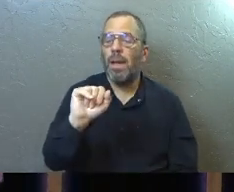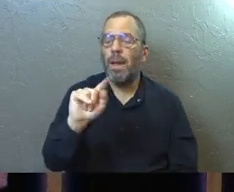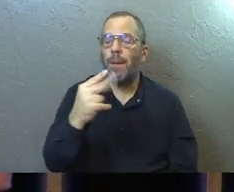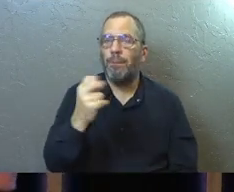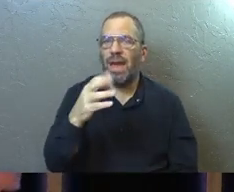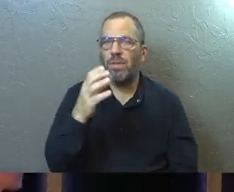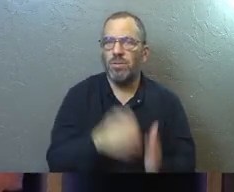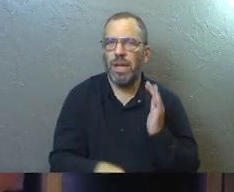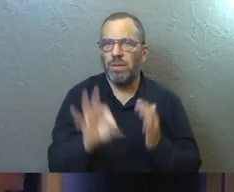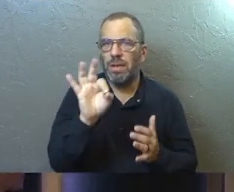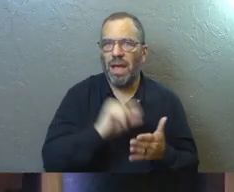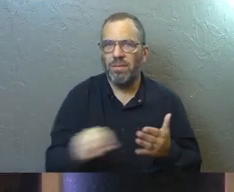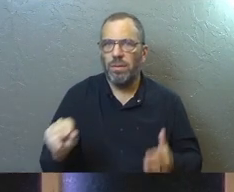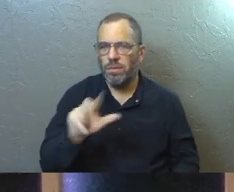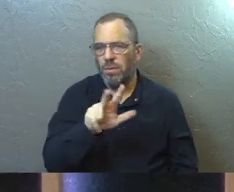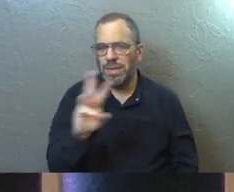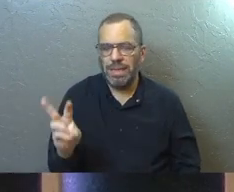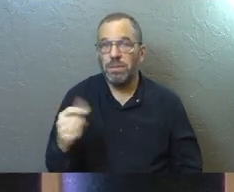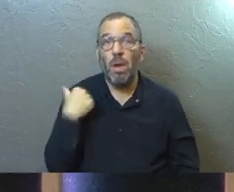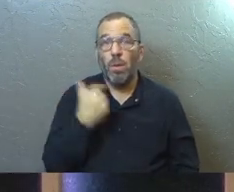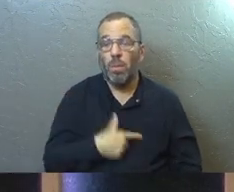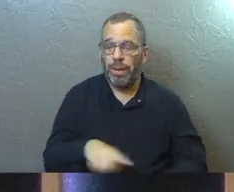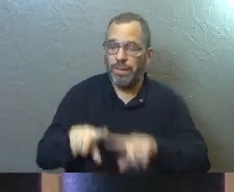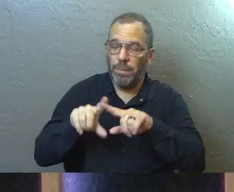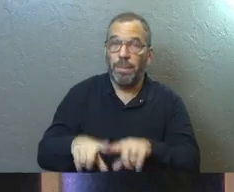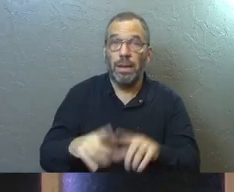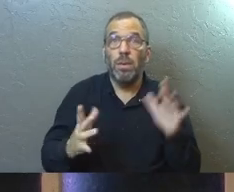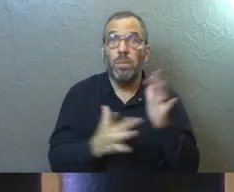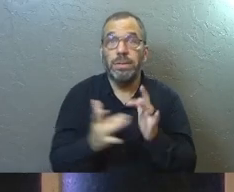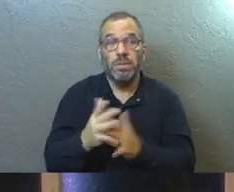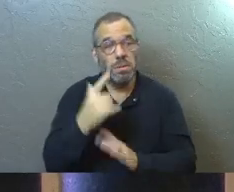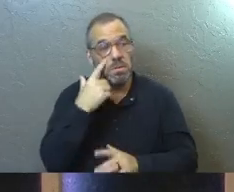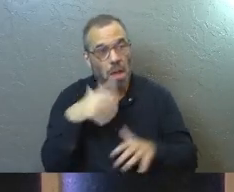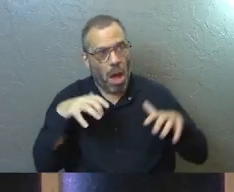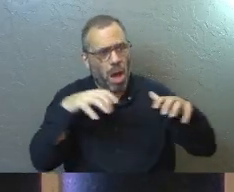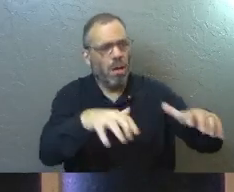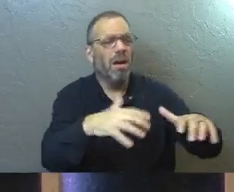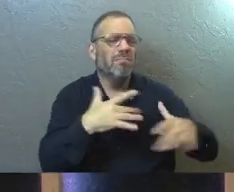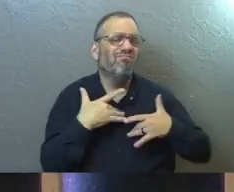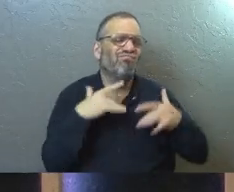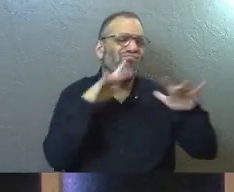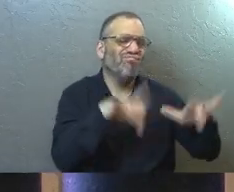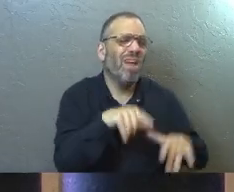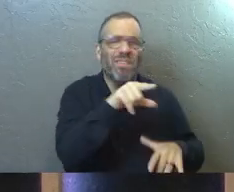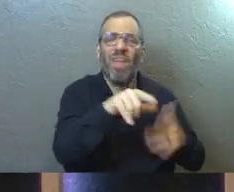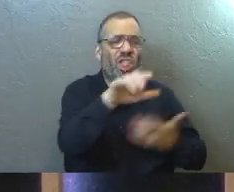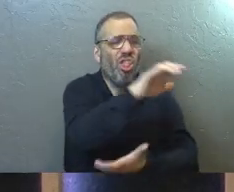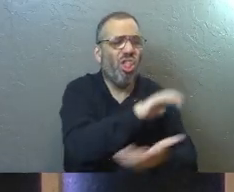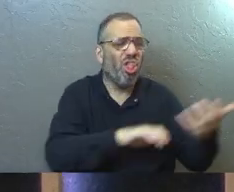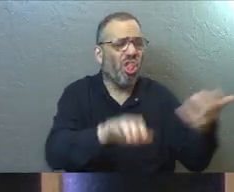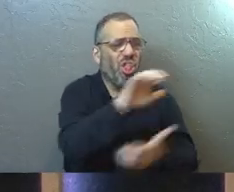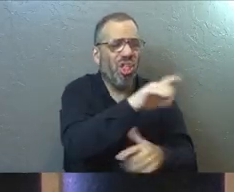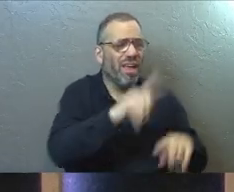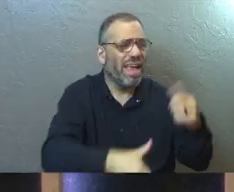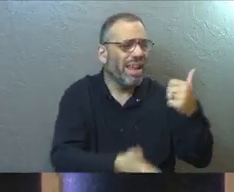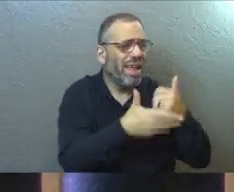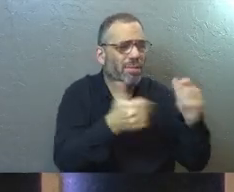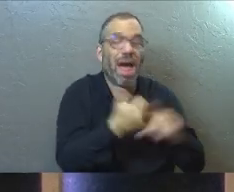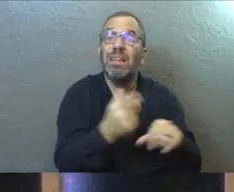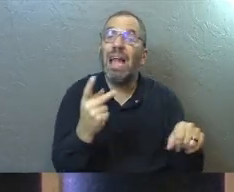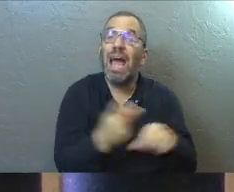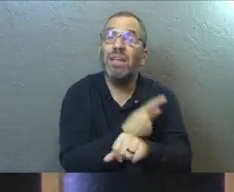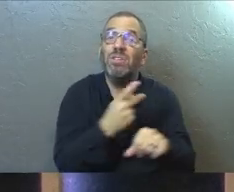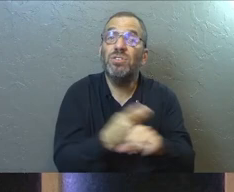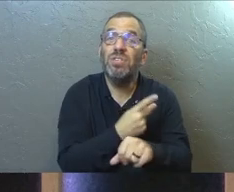Matthew 9:36 says that we're dependent. When Jesus saw the crowds, he had compassion on them because they were confused and helpless, like